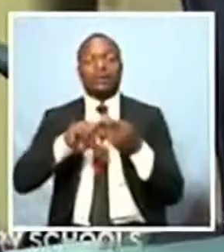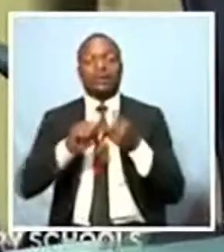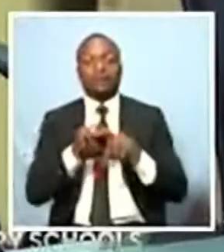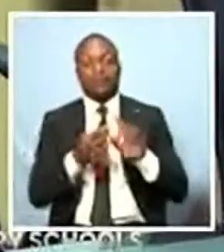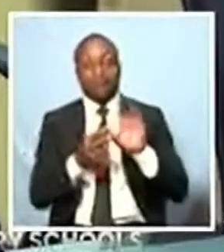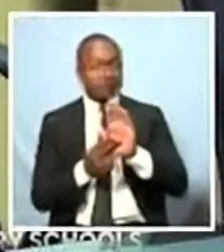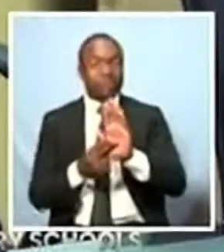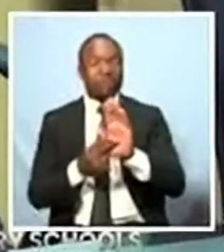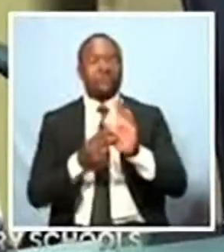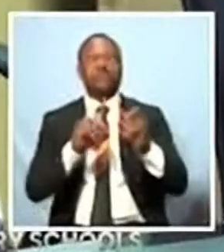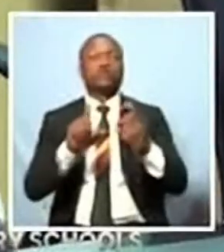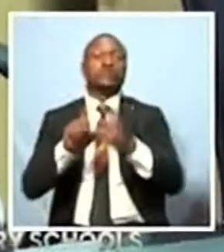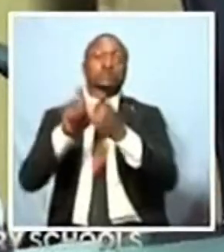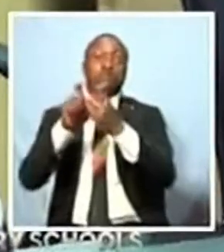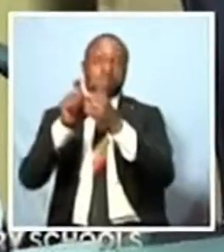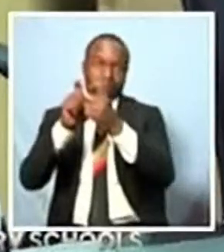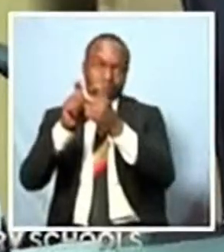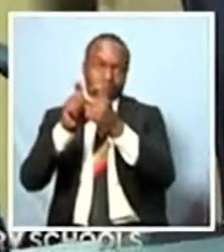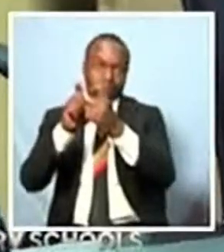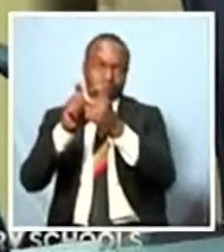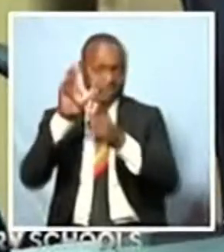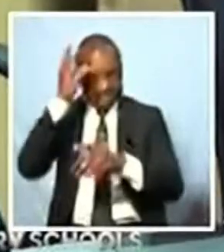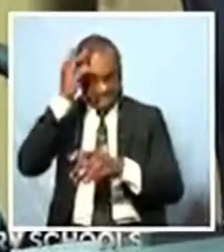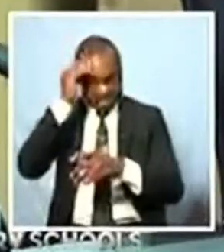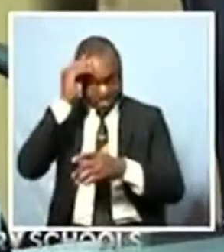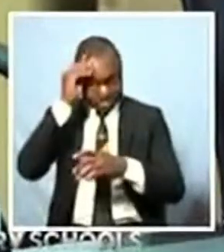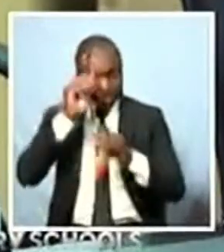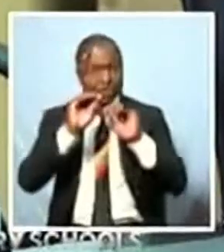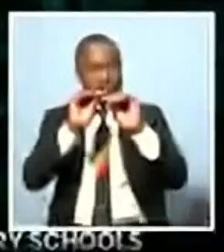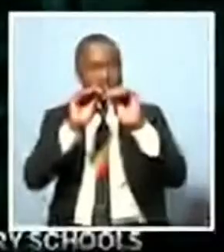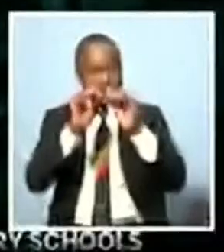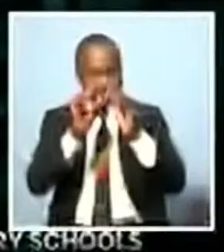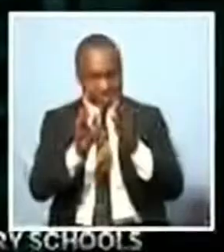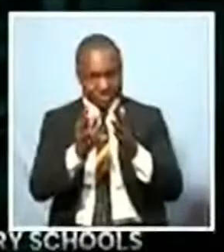key challenges experienced by teachers.